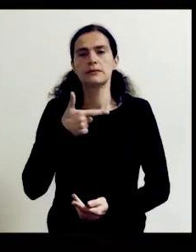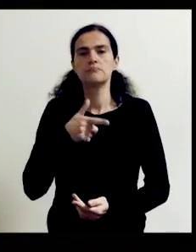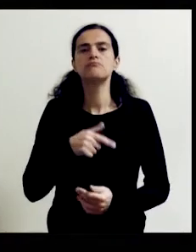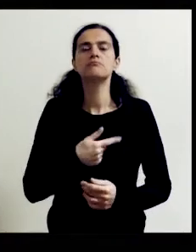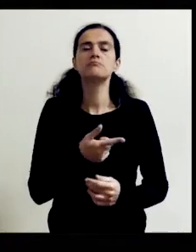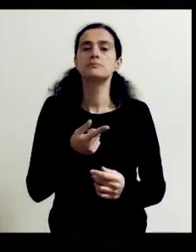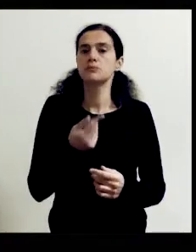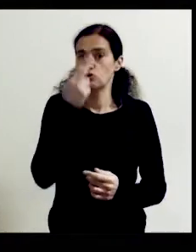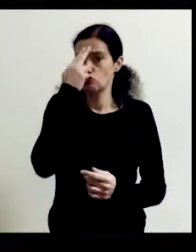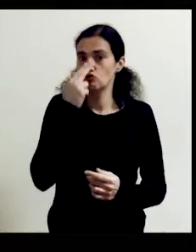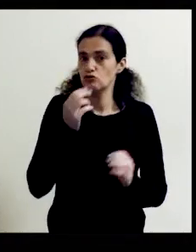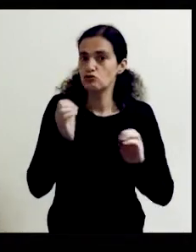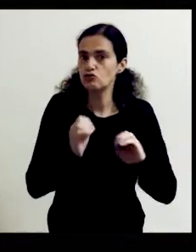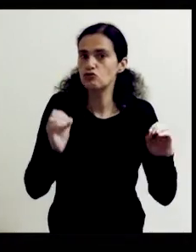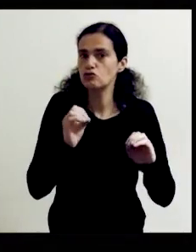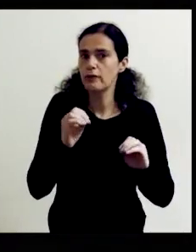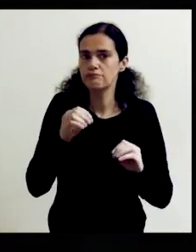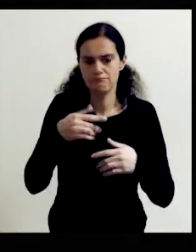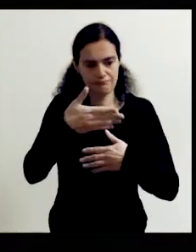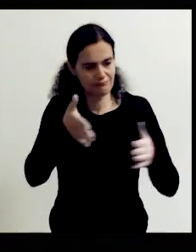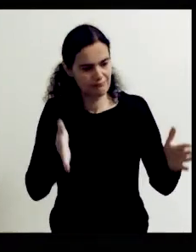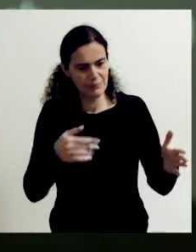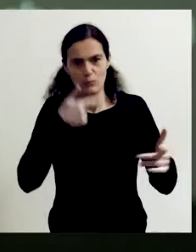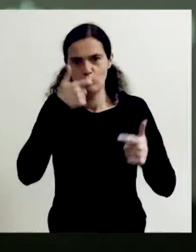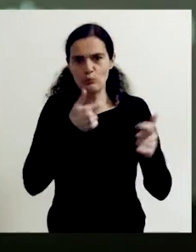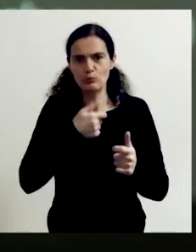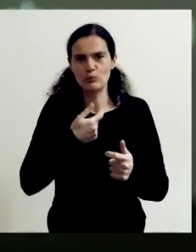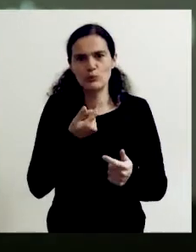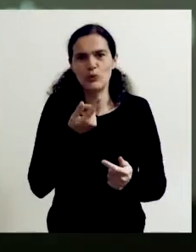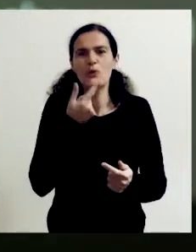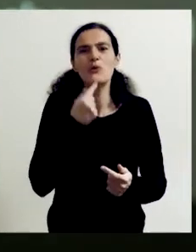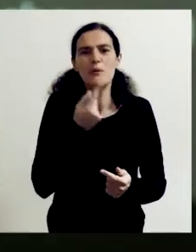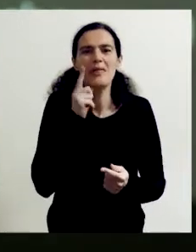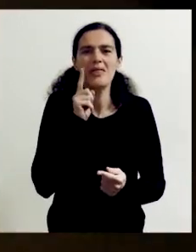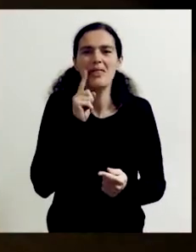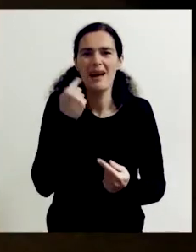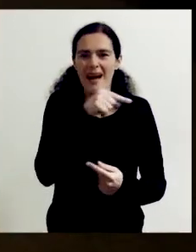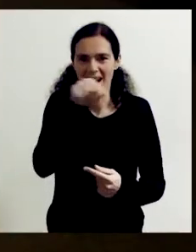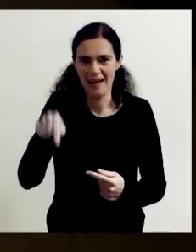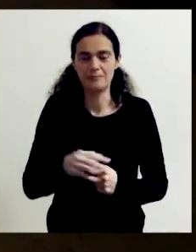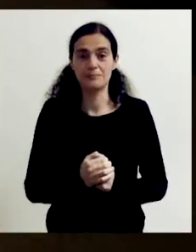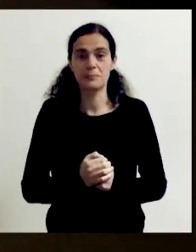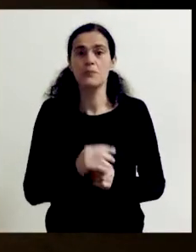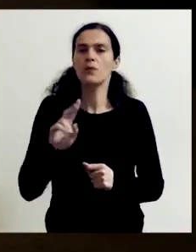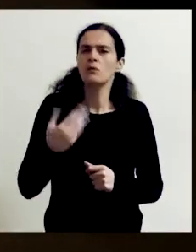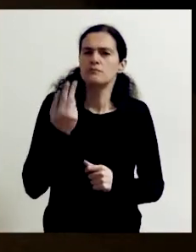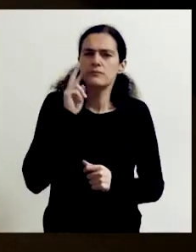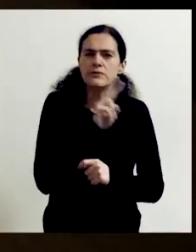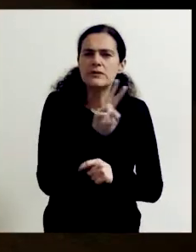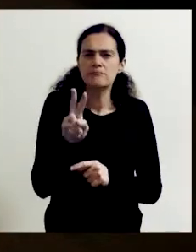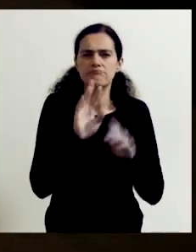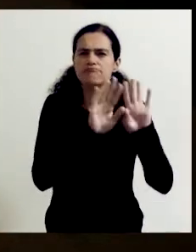Marunanondochai, No History in a Room Filled of People with Funny Names. As you will see when you visit